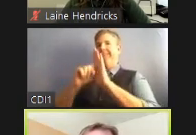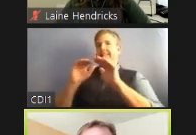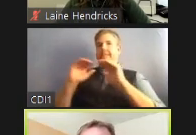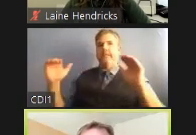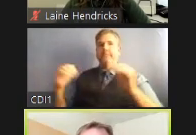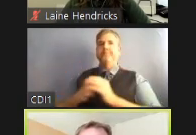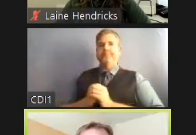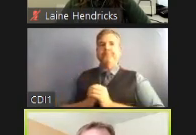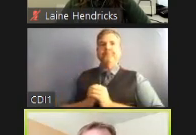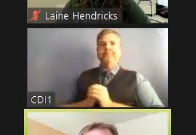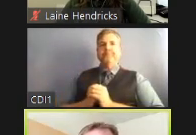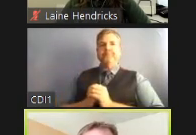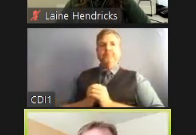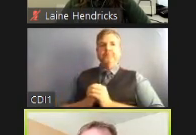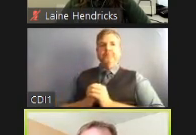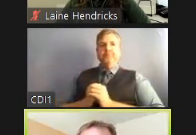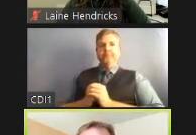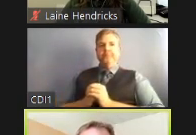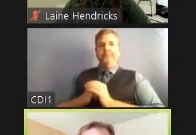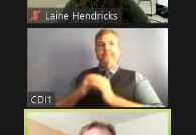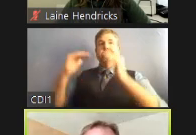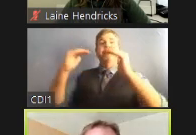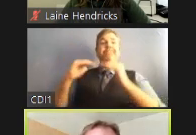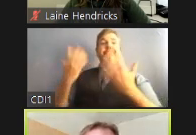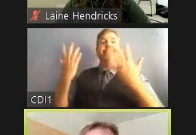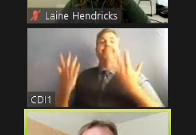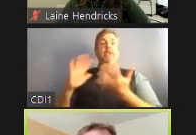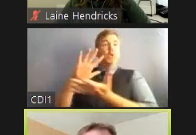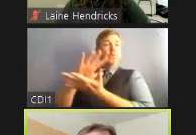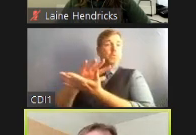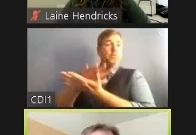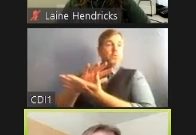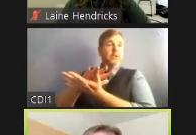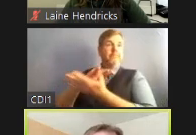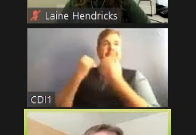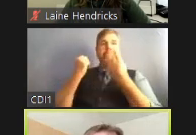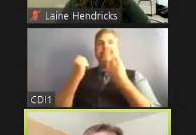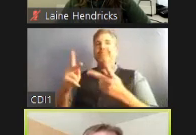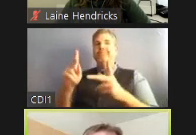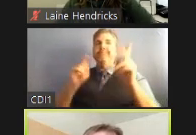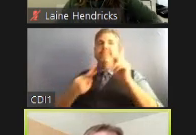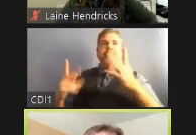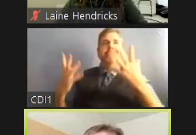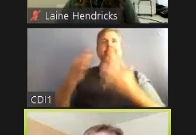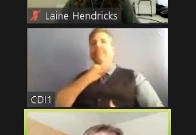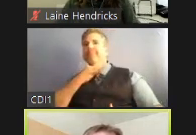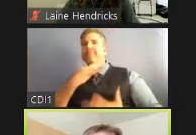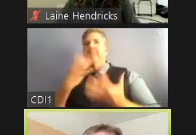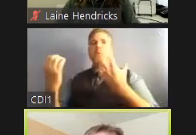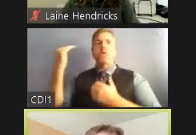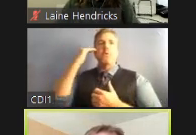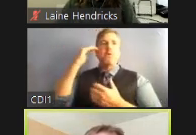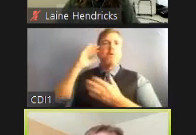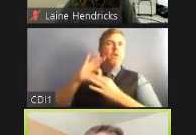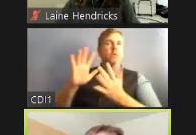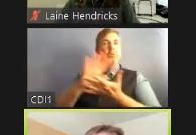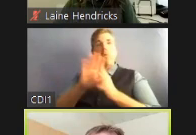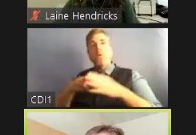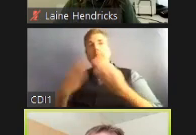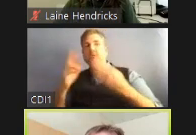Schools. There's been obviously a lot of interest and conversations about schools nationally over the past few weeks, and in Marin,